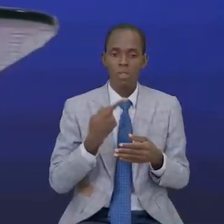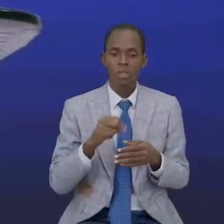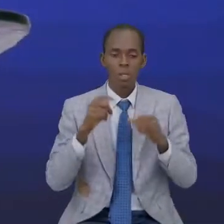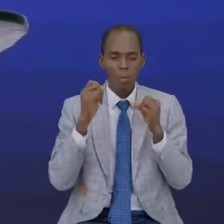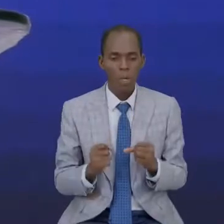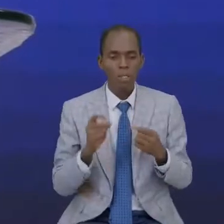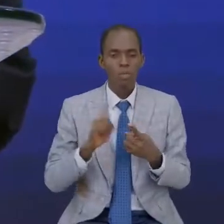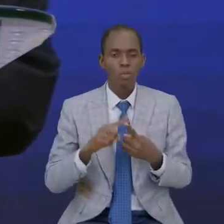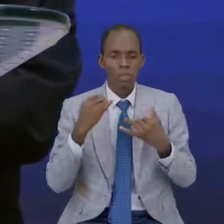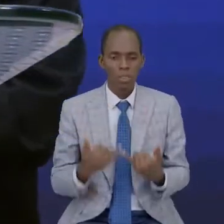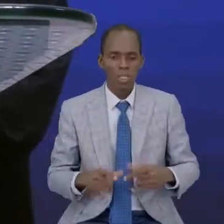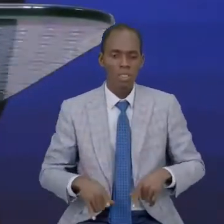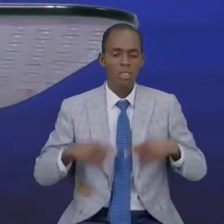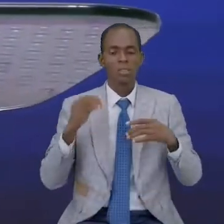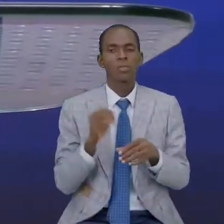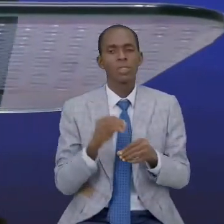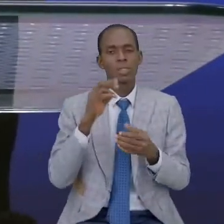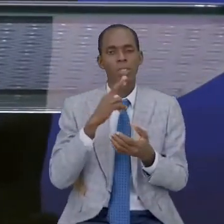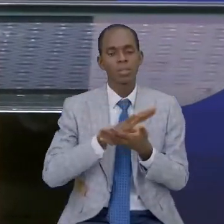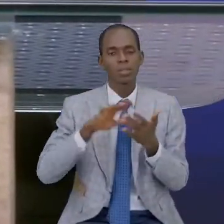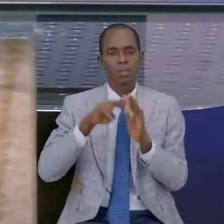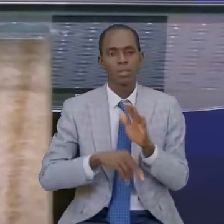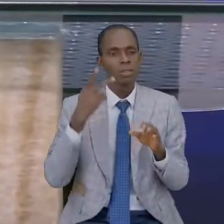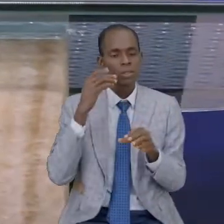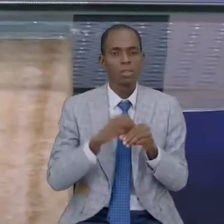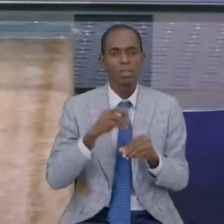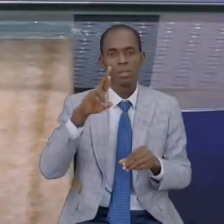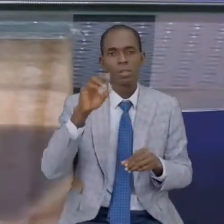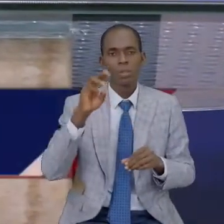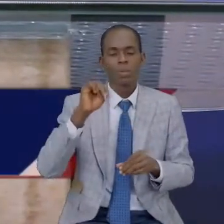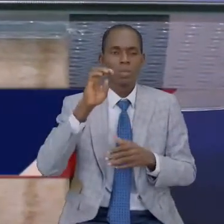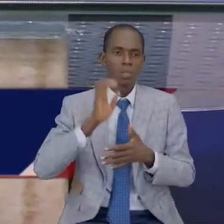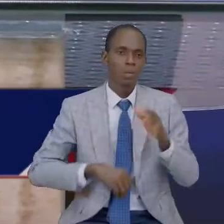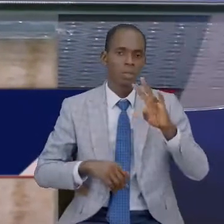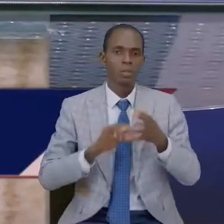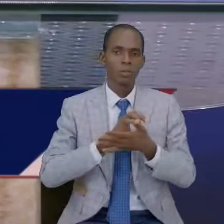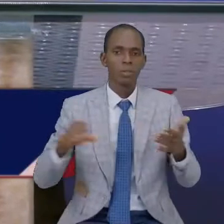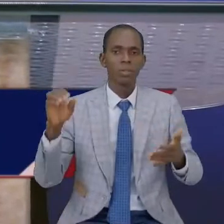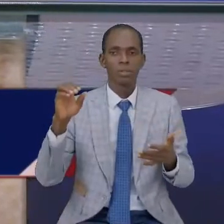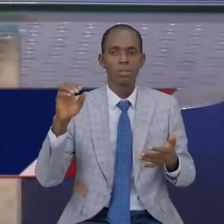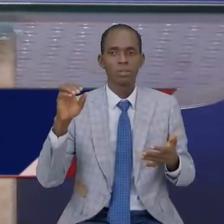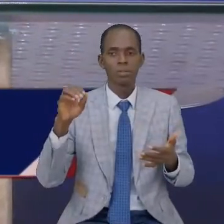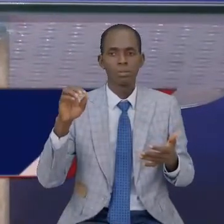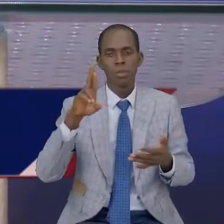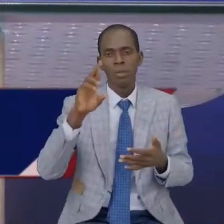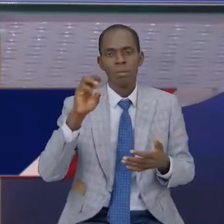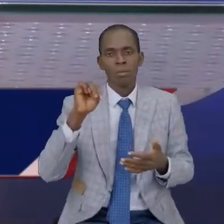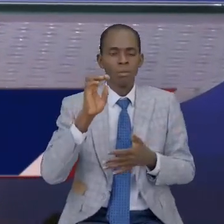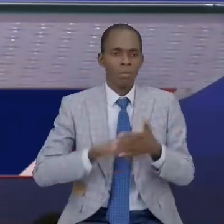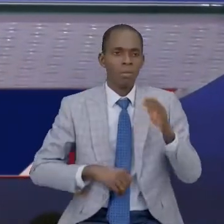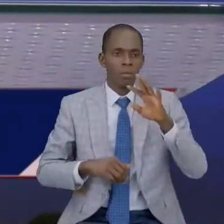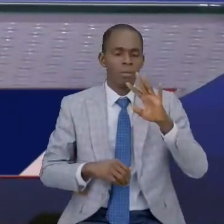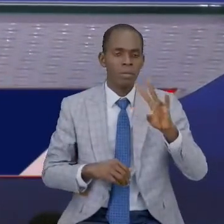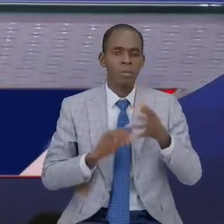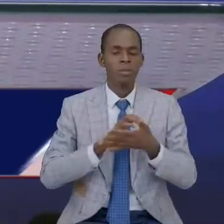live in righteousness. Look at Romans chapter 7, reading from verse 14. Romans chapter 7,